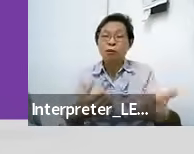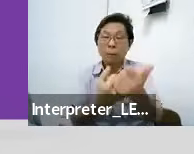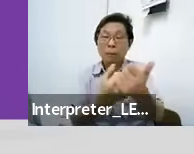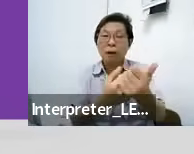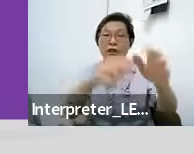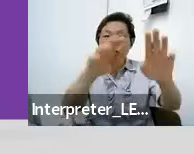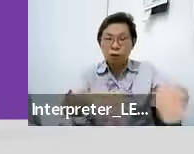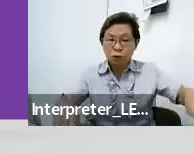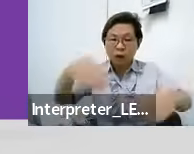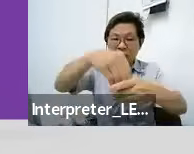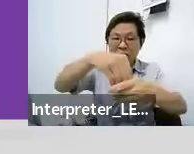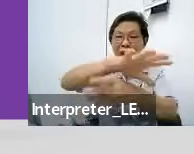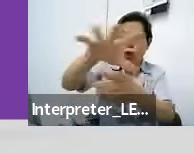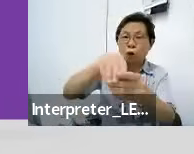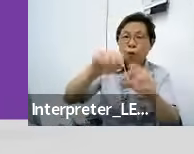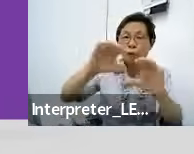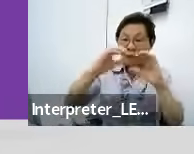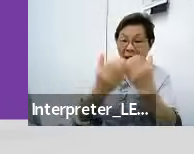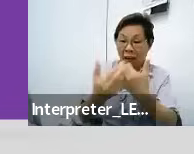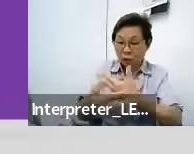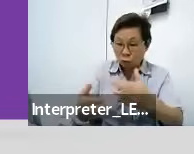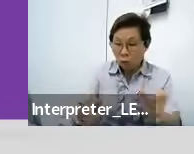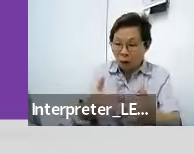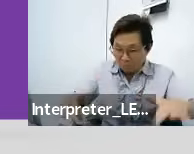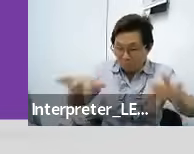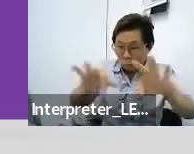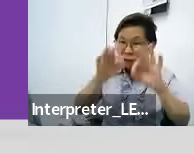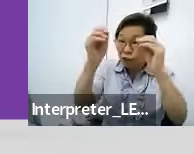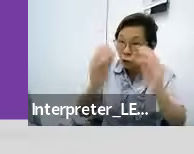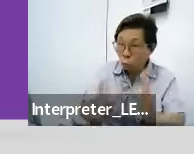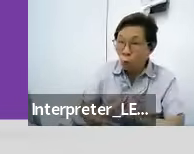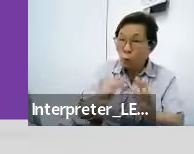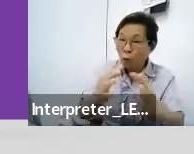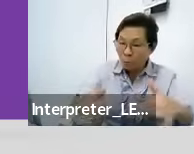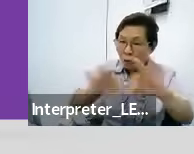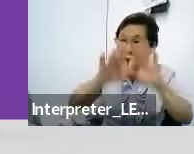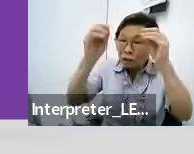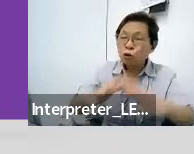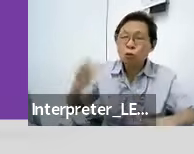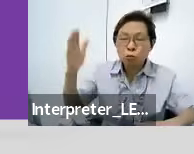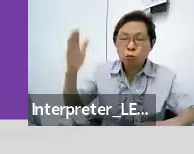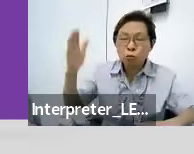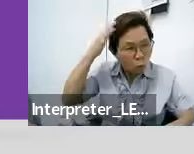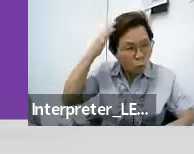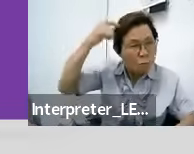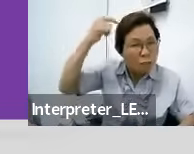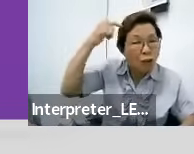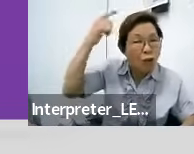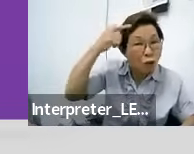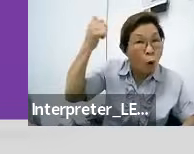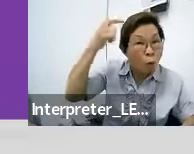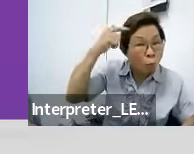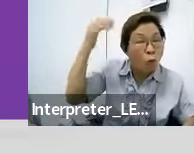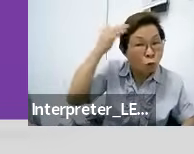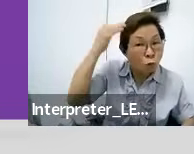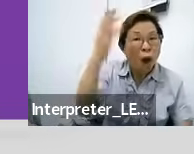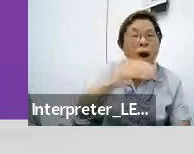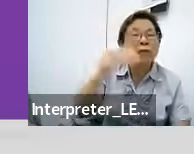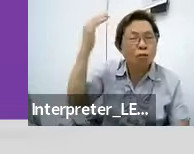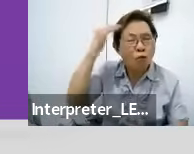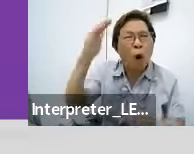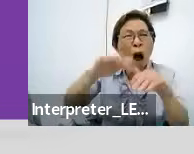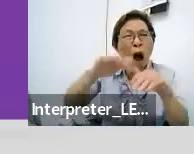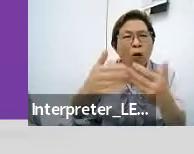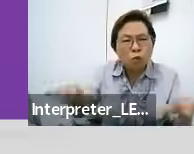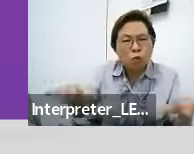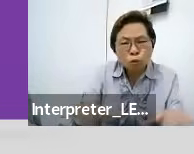inclusive classroom, it is important for the teachers to have knowledge about UDL and to have knowledge about how to